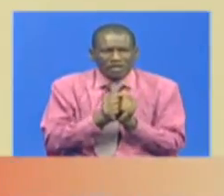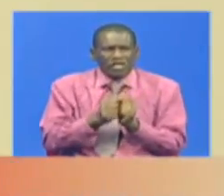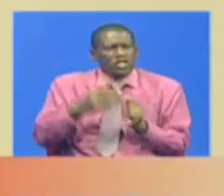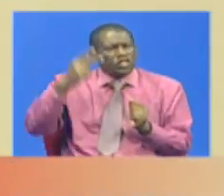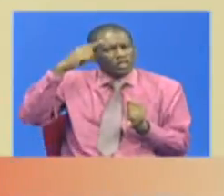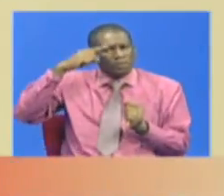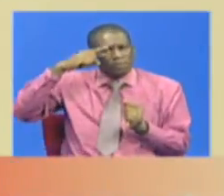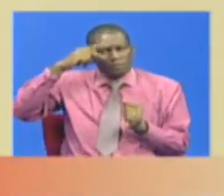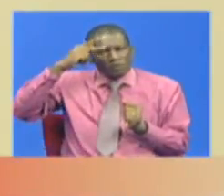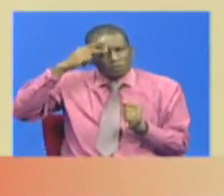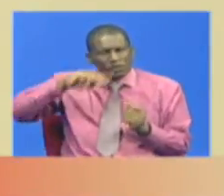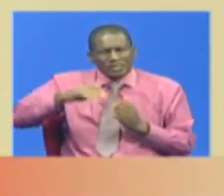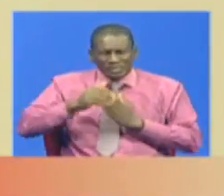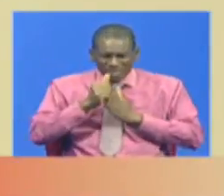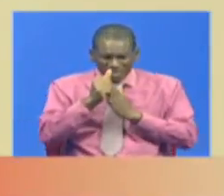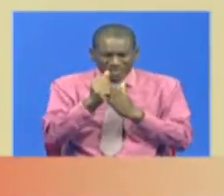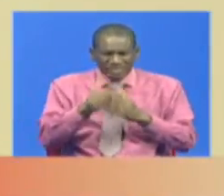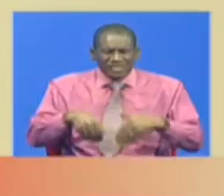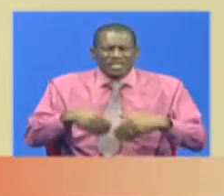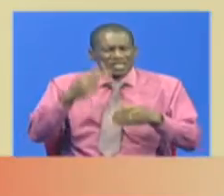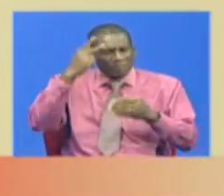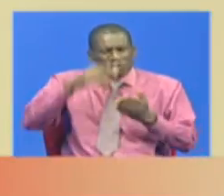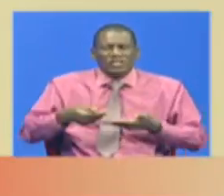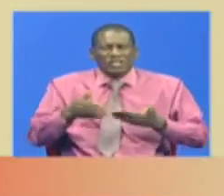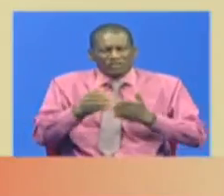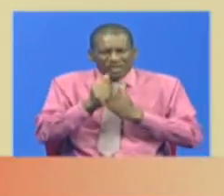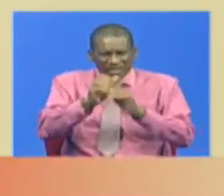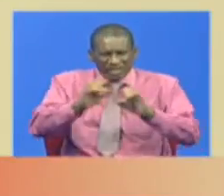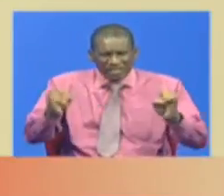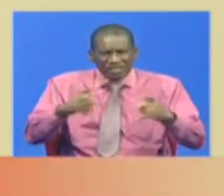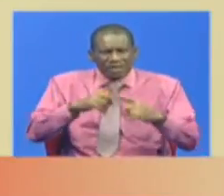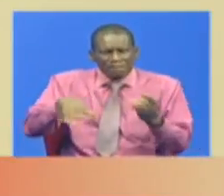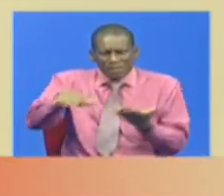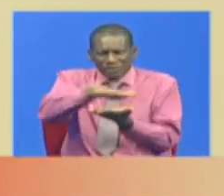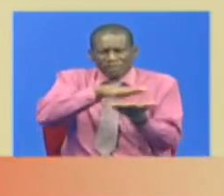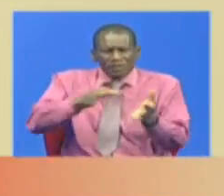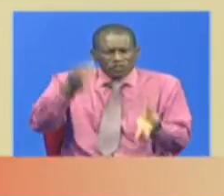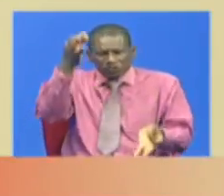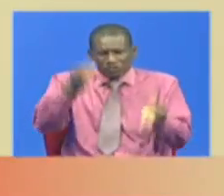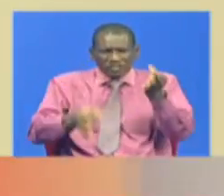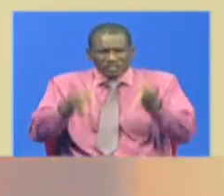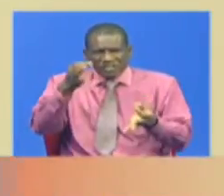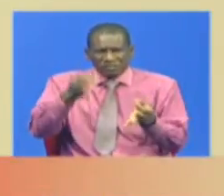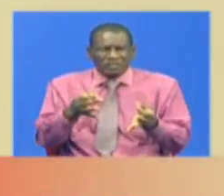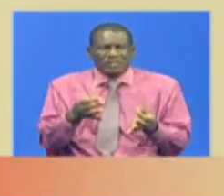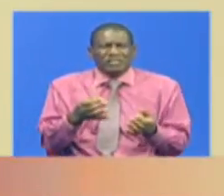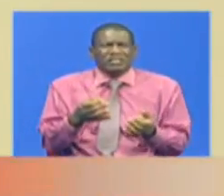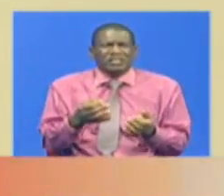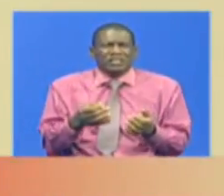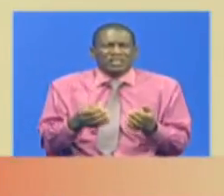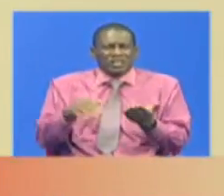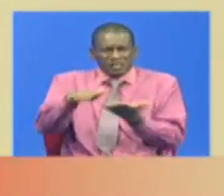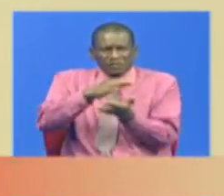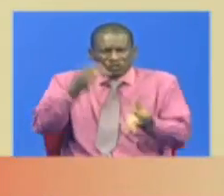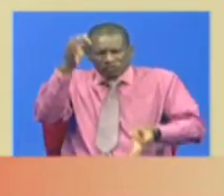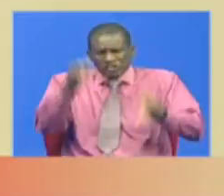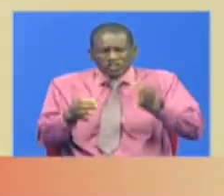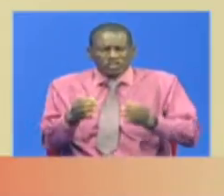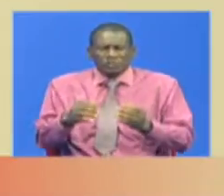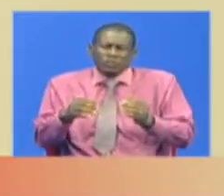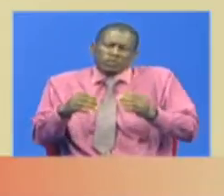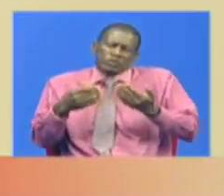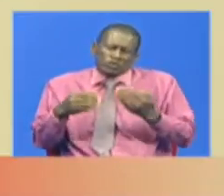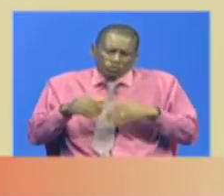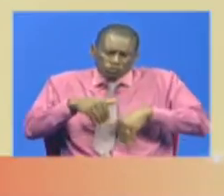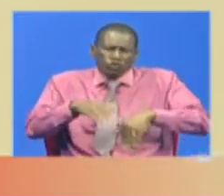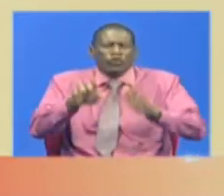guides, gives guidelines, but the basis of the sentence rests on the law. So where